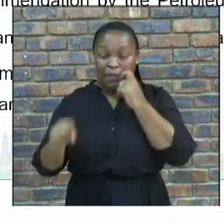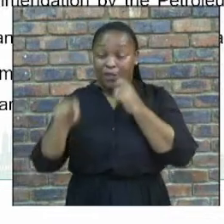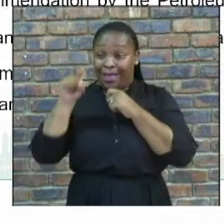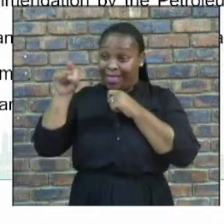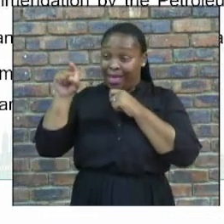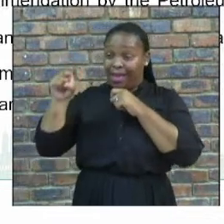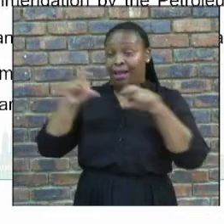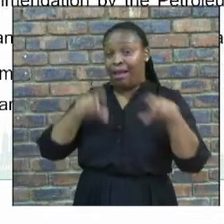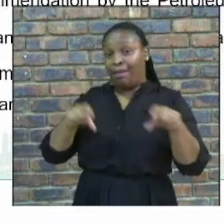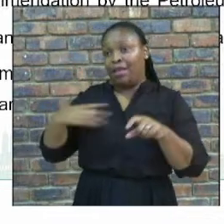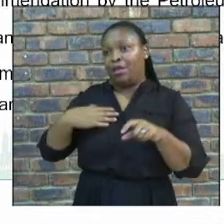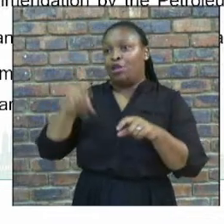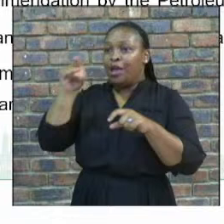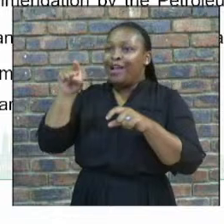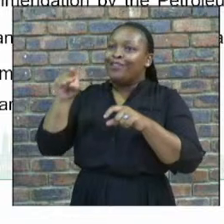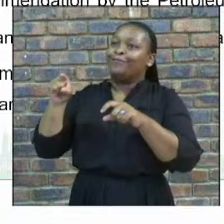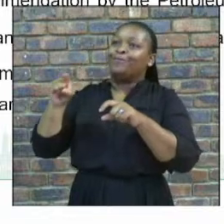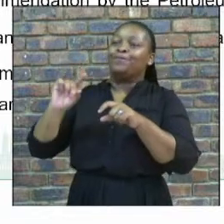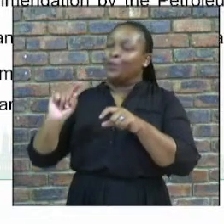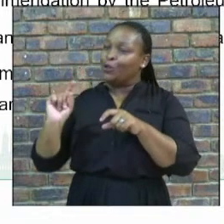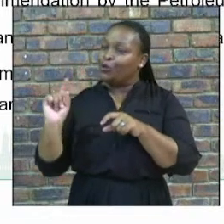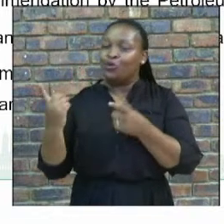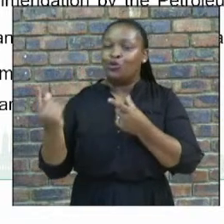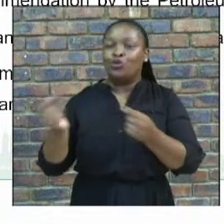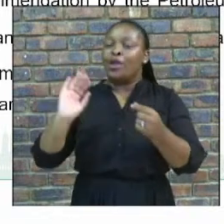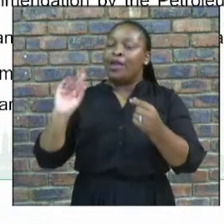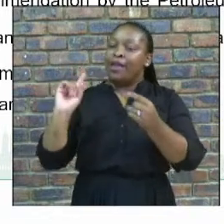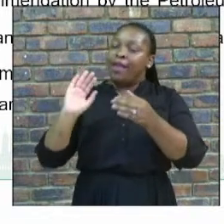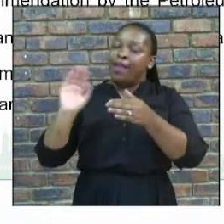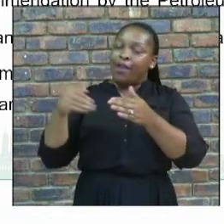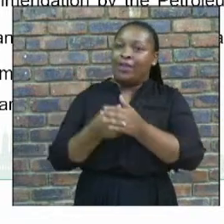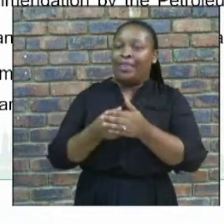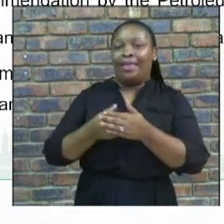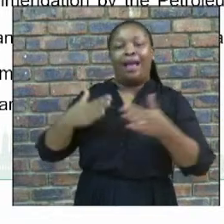applications for mining and also for petroleum.